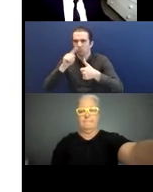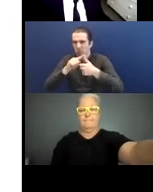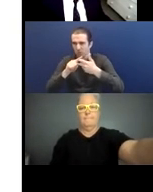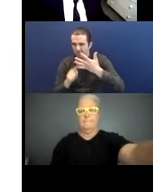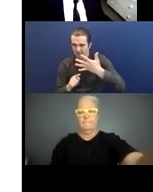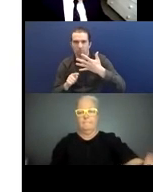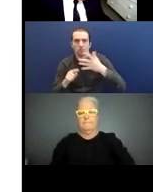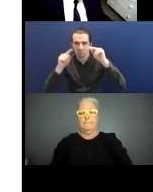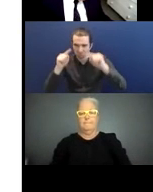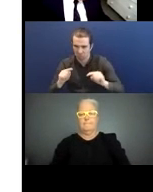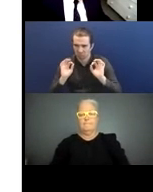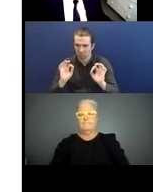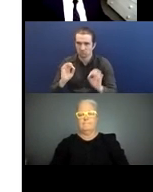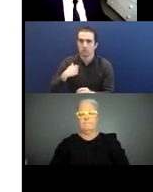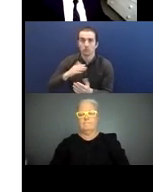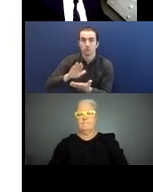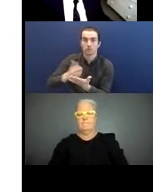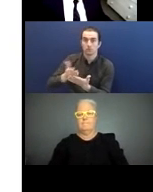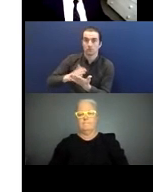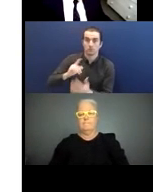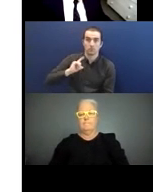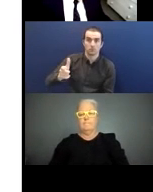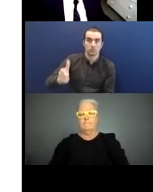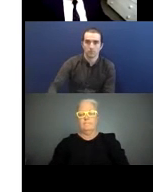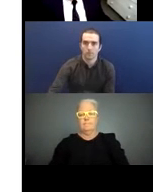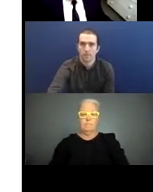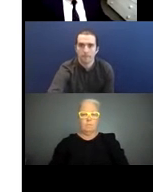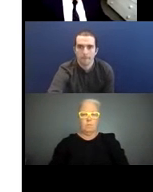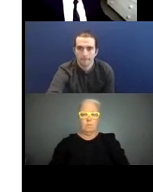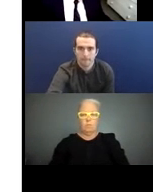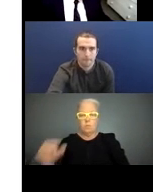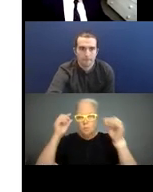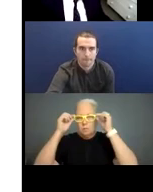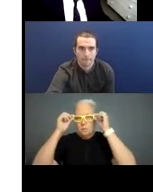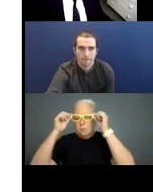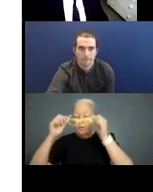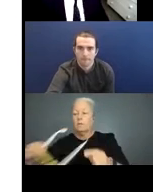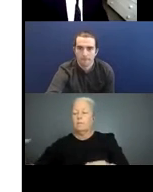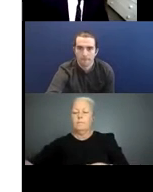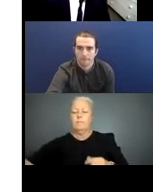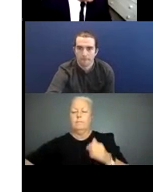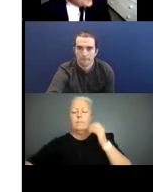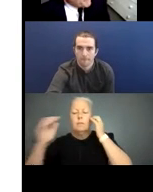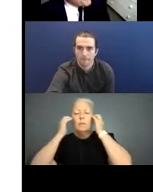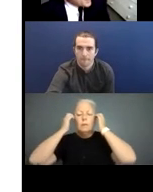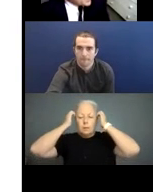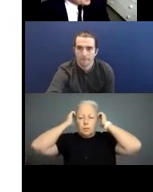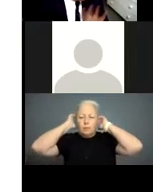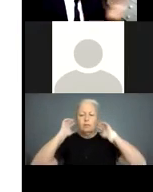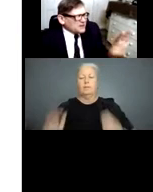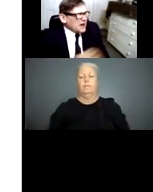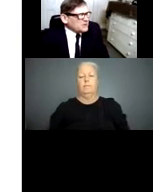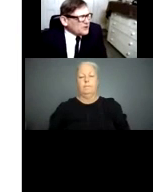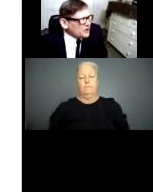segregation, integration, or inclusion. Okay, so statement 1, and I'll